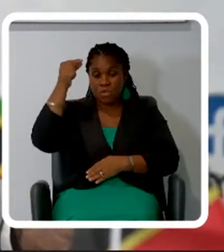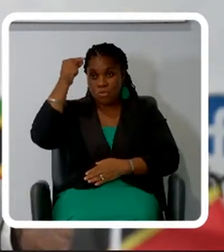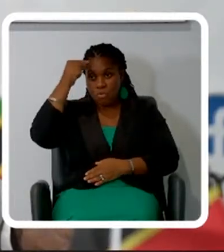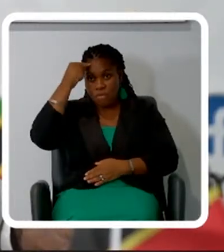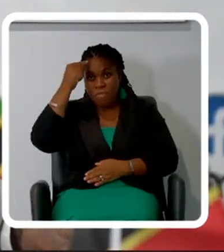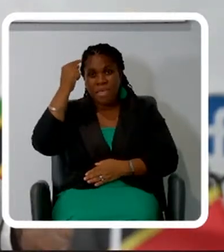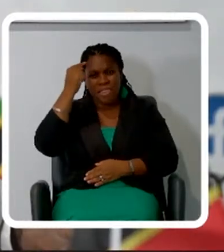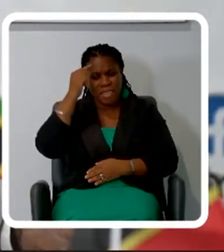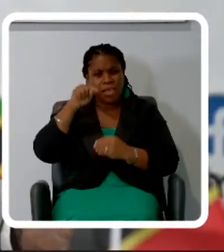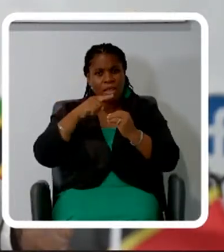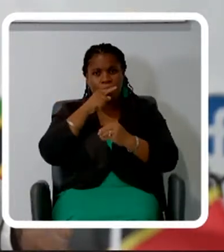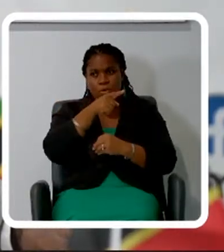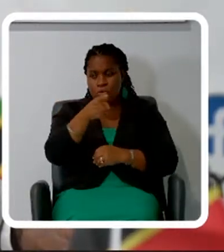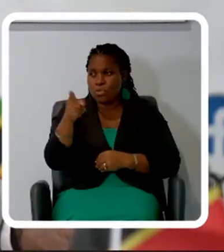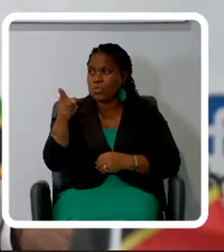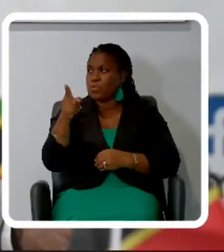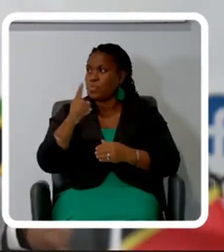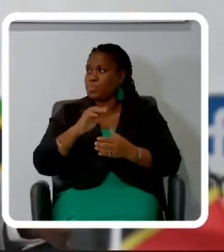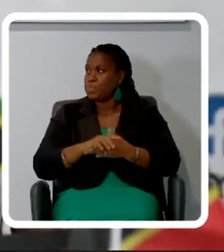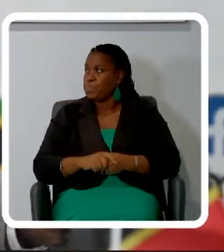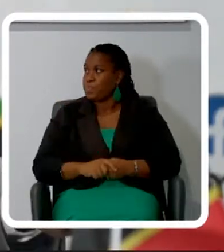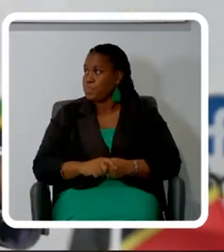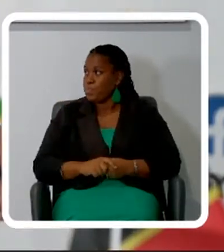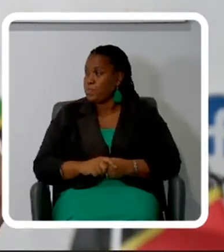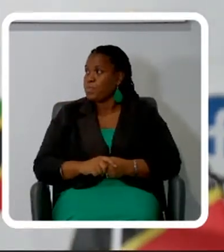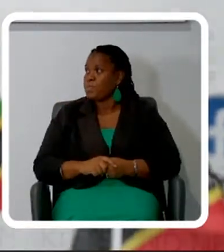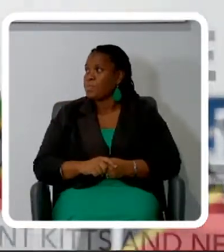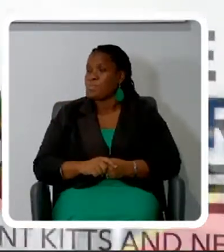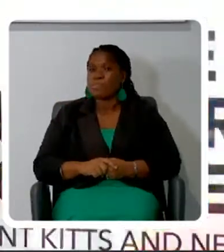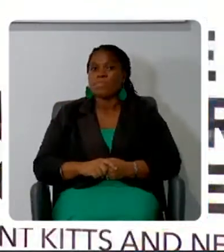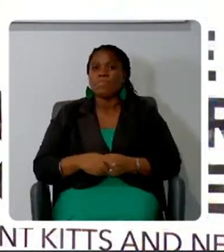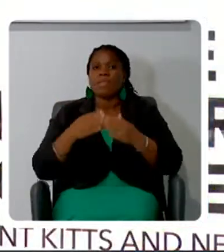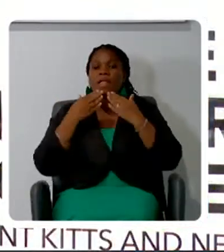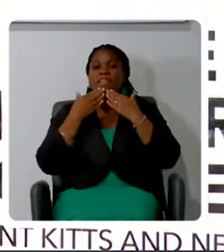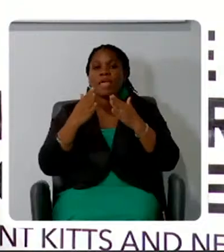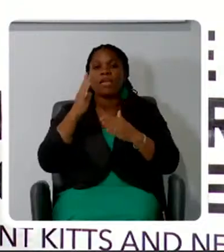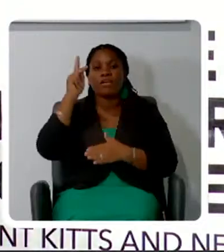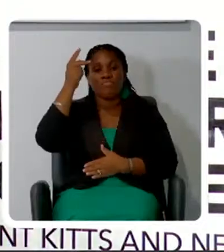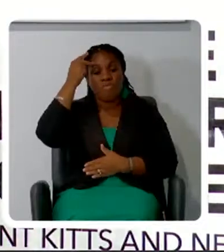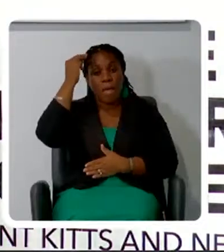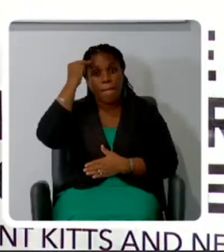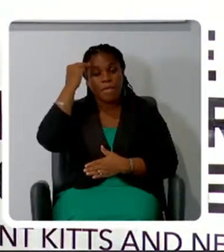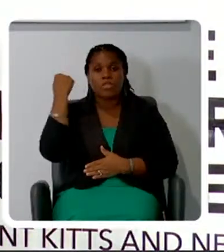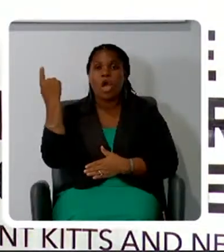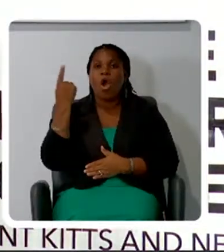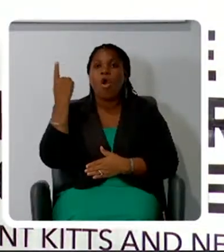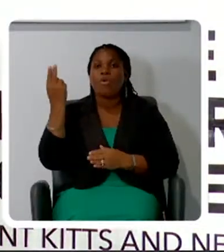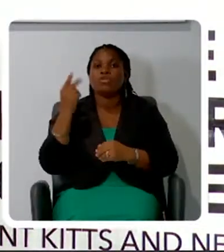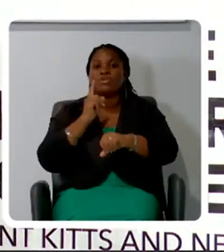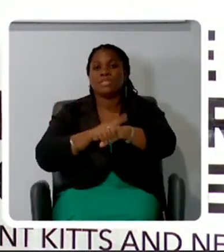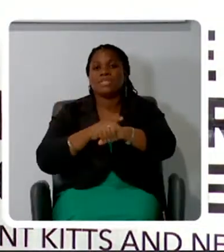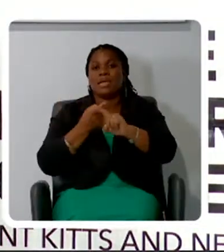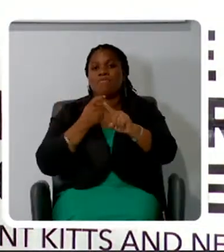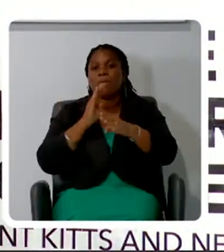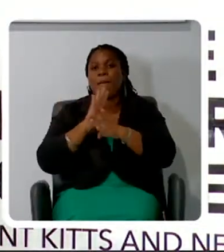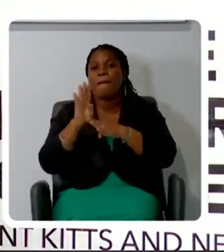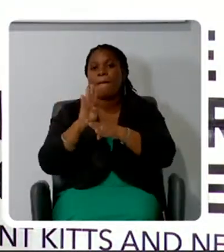to work on your behalf. Thank you. Thank you, Madam Chair. Thank you, Prime Minister, for always taking time out of your busy